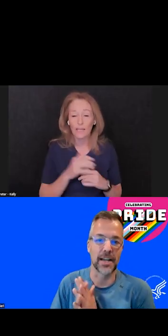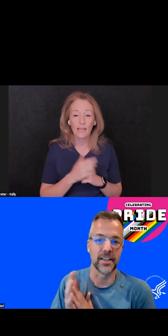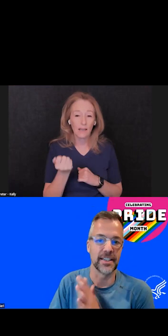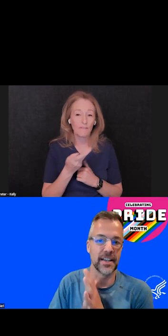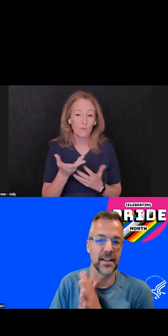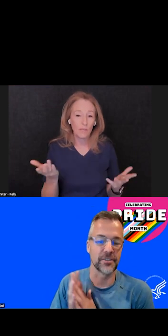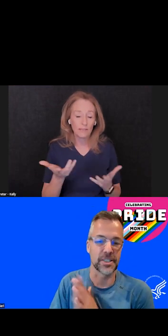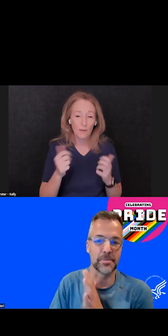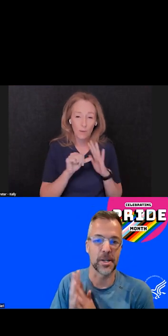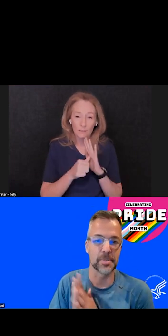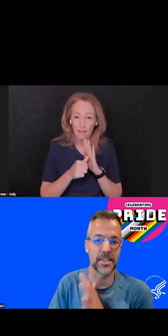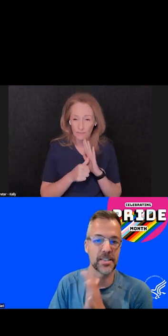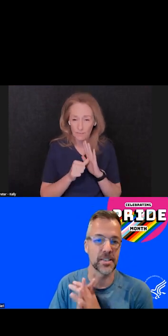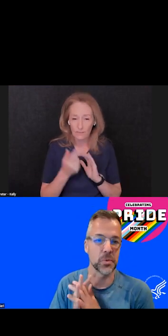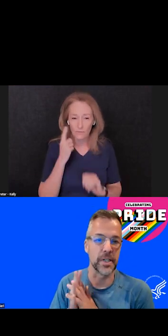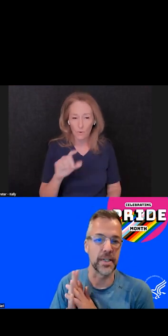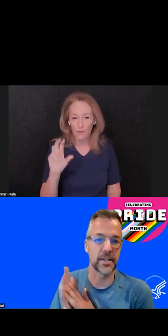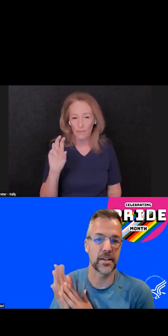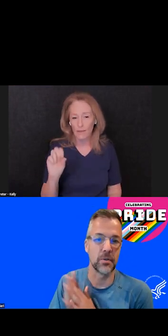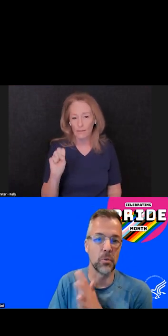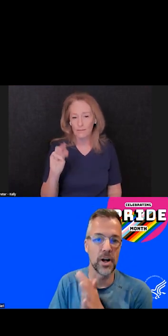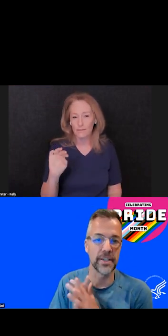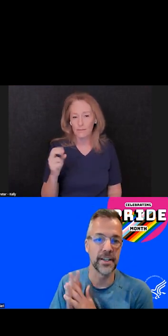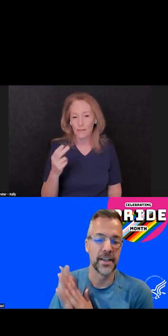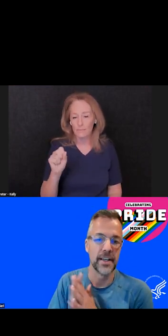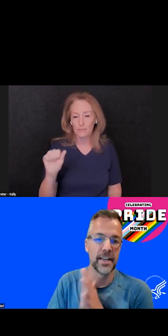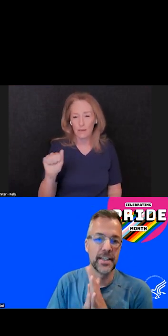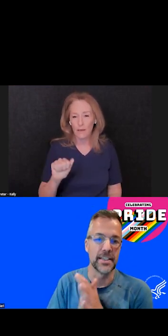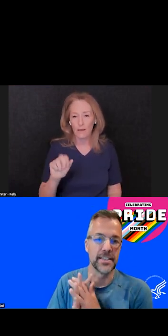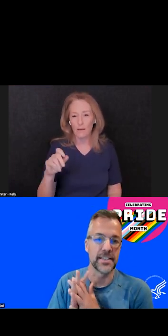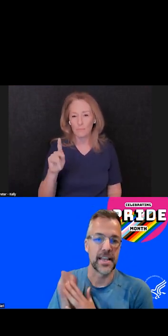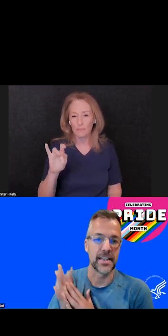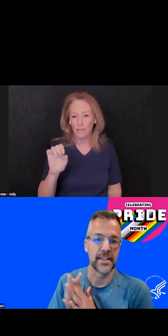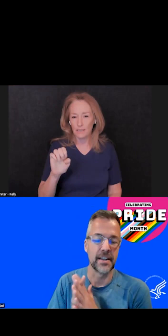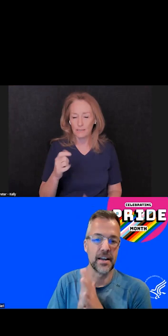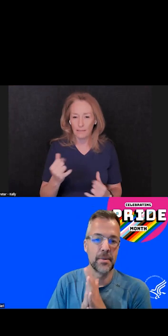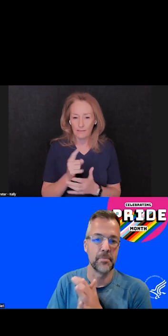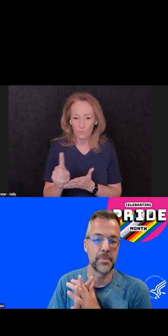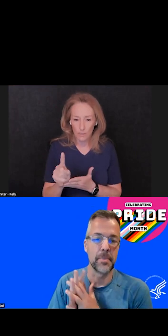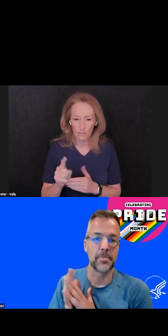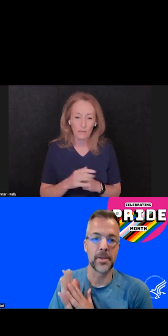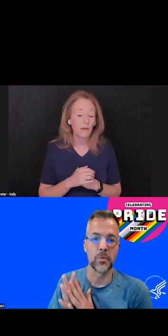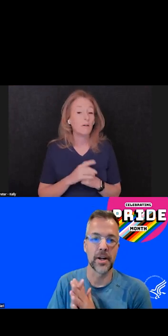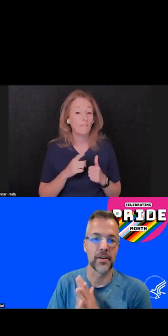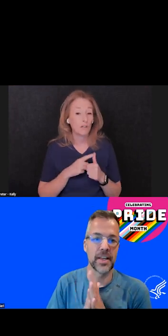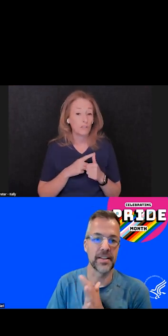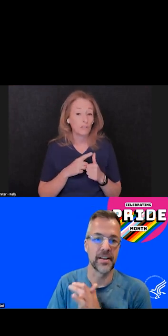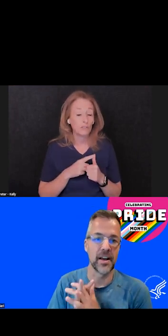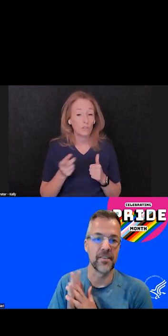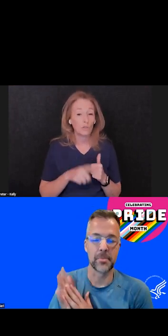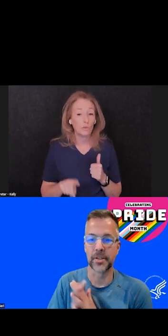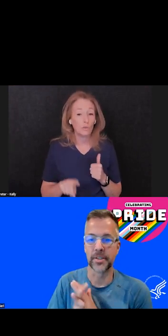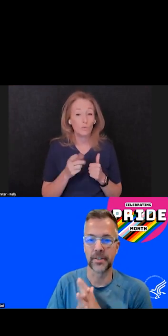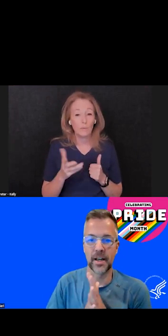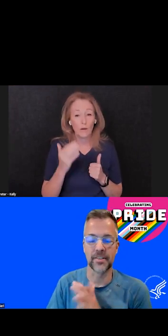to highlight for the SAMHSA updates this week. One is that people may be aware